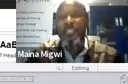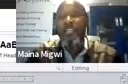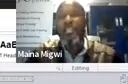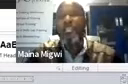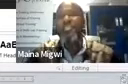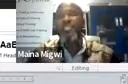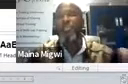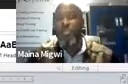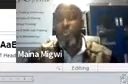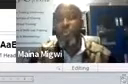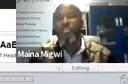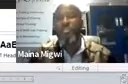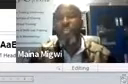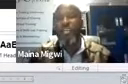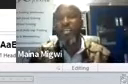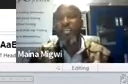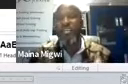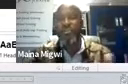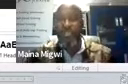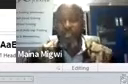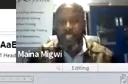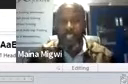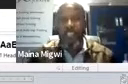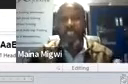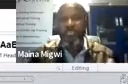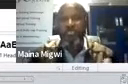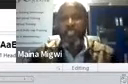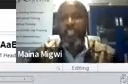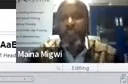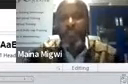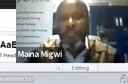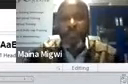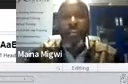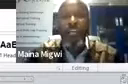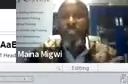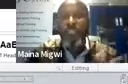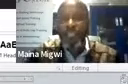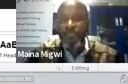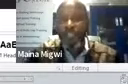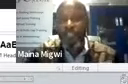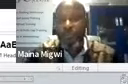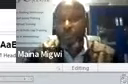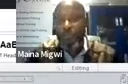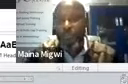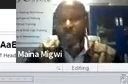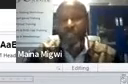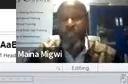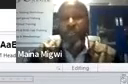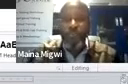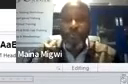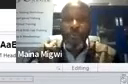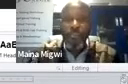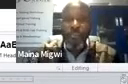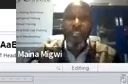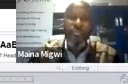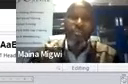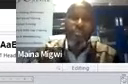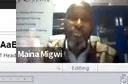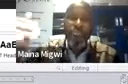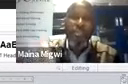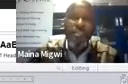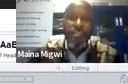And in some situations, like for us here in East Africa, we have the East African Court. So if